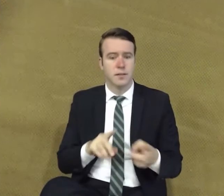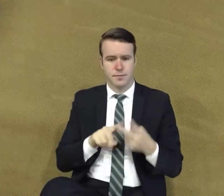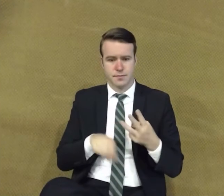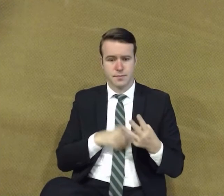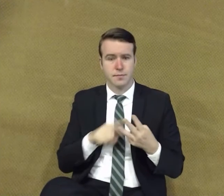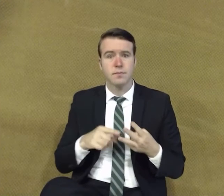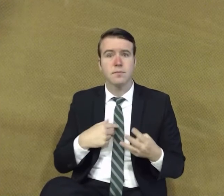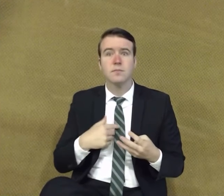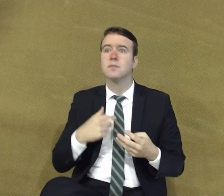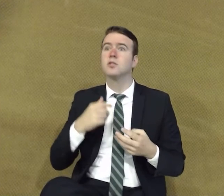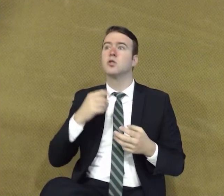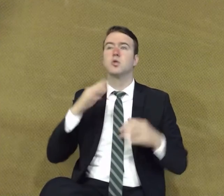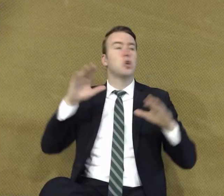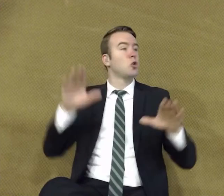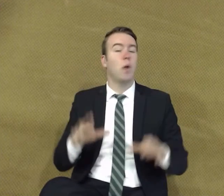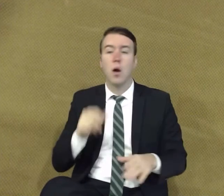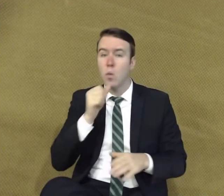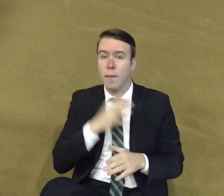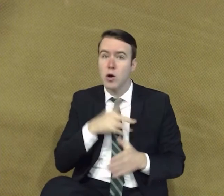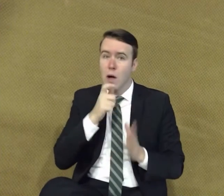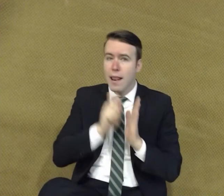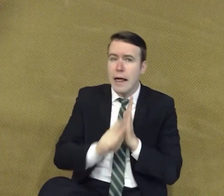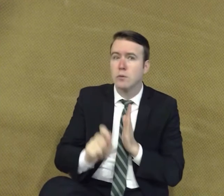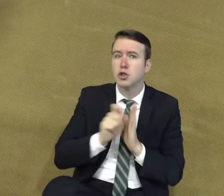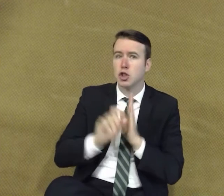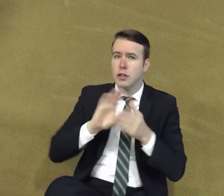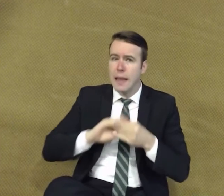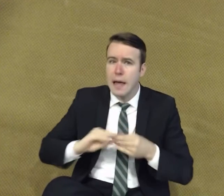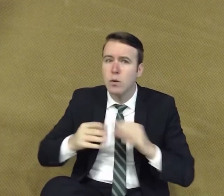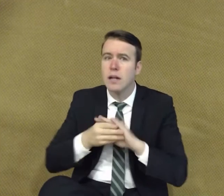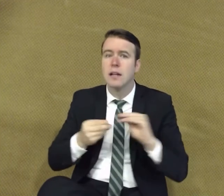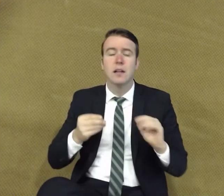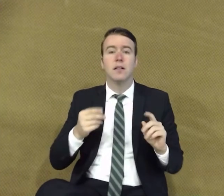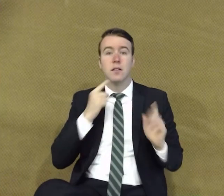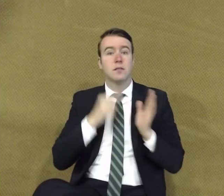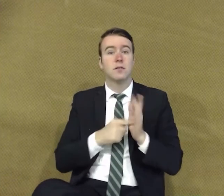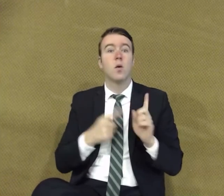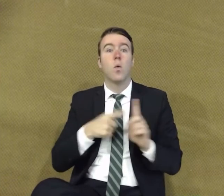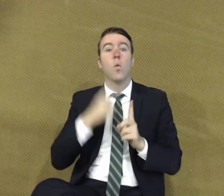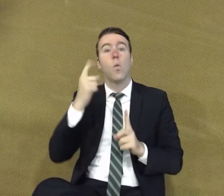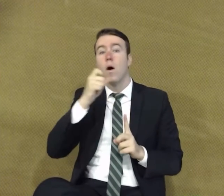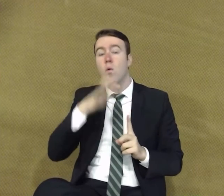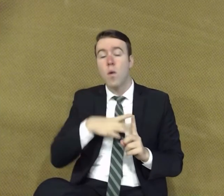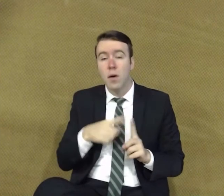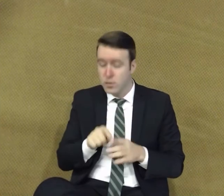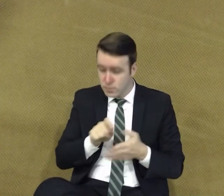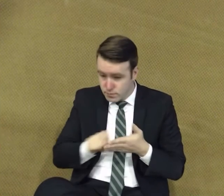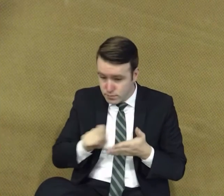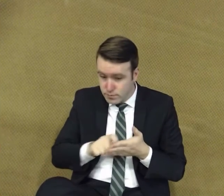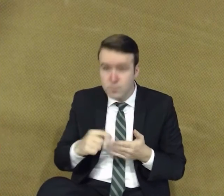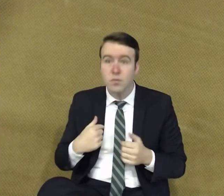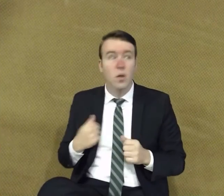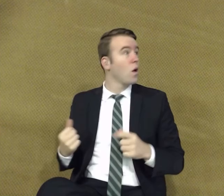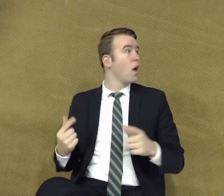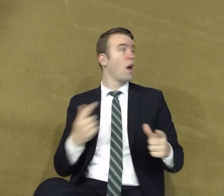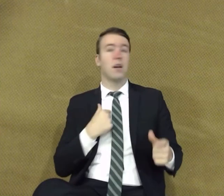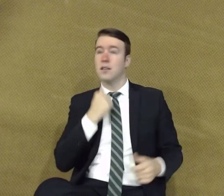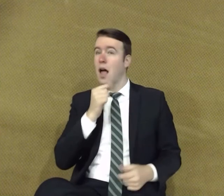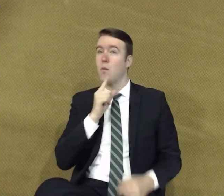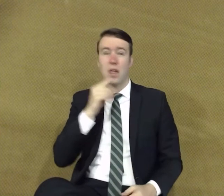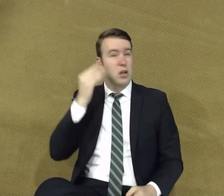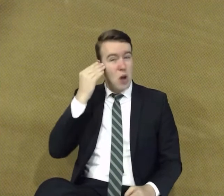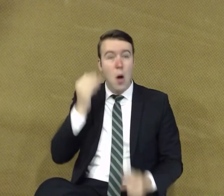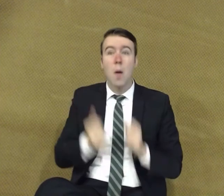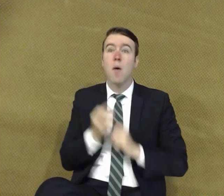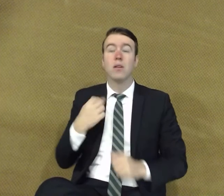women of literature. All the way back, one of the greatest women in the deal was a woman who was none of us would even know her,